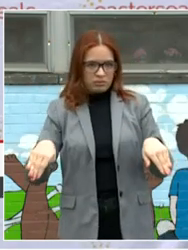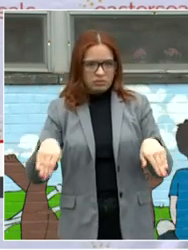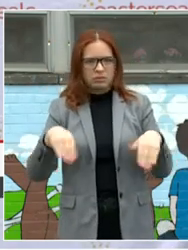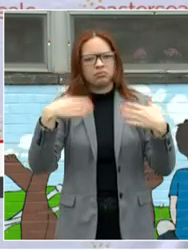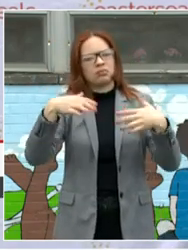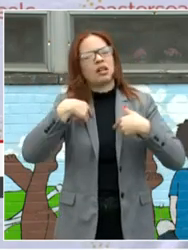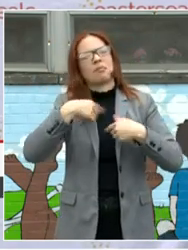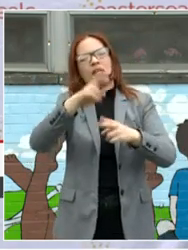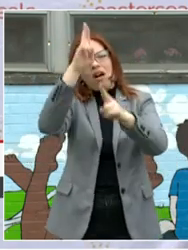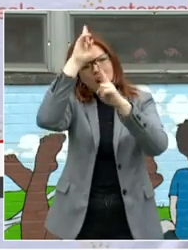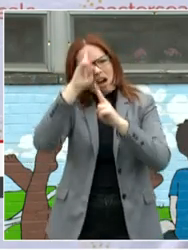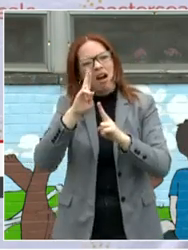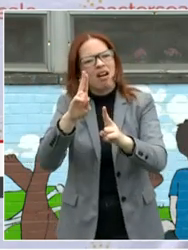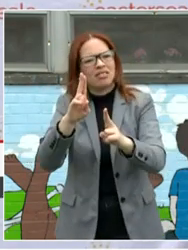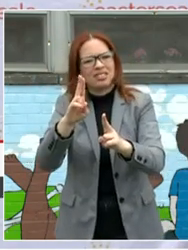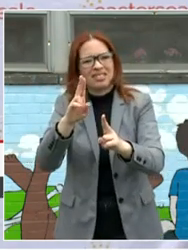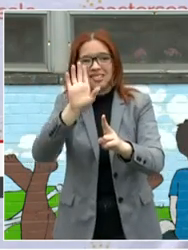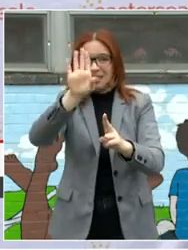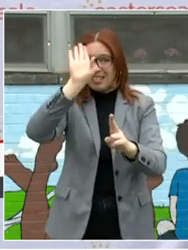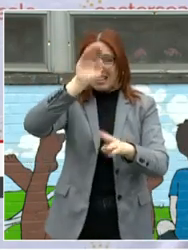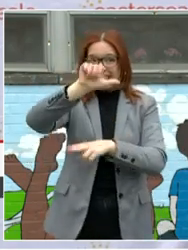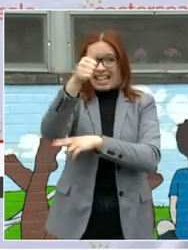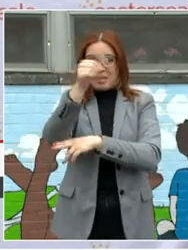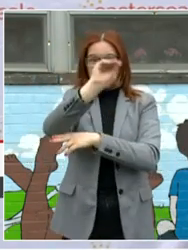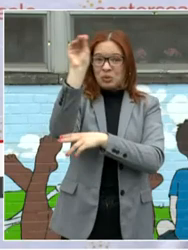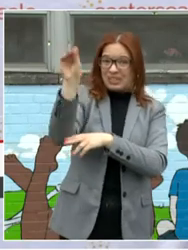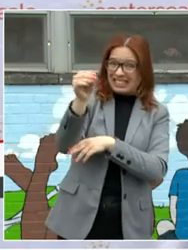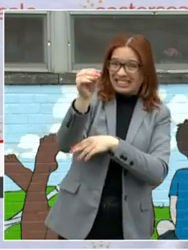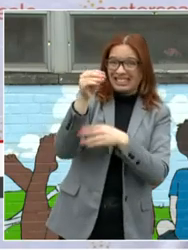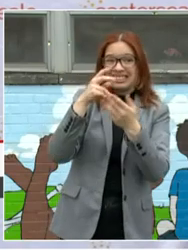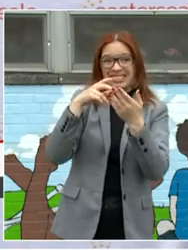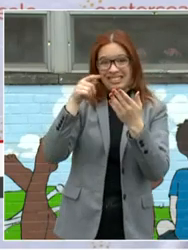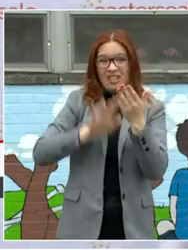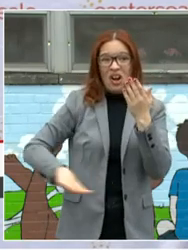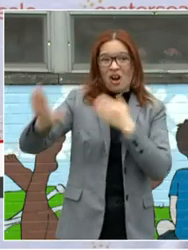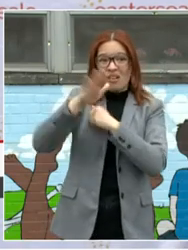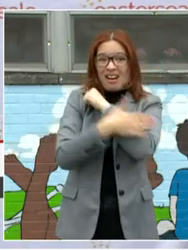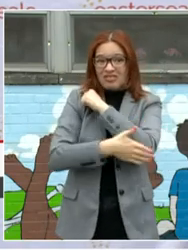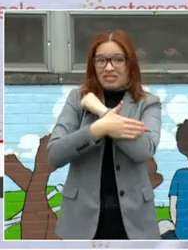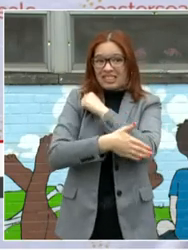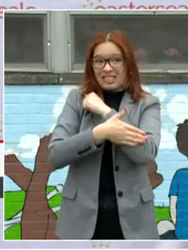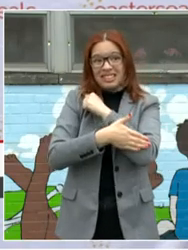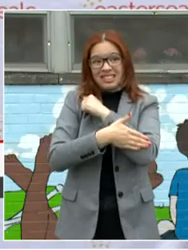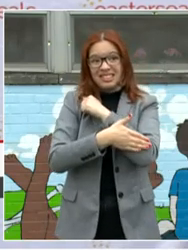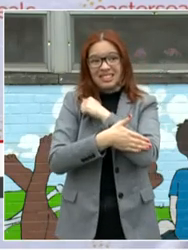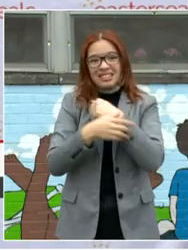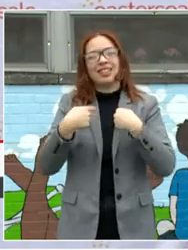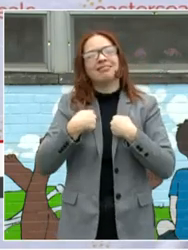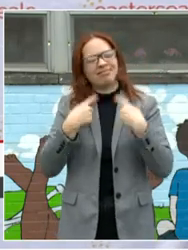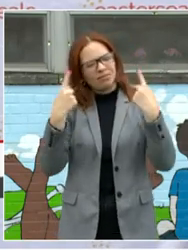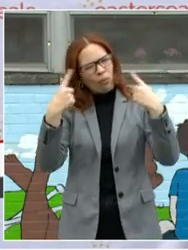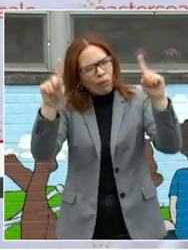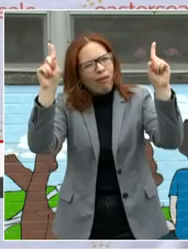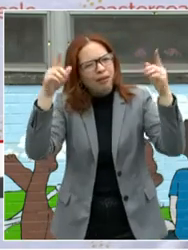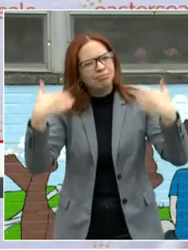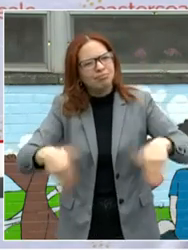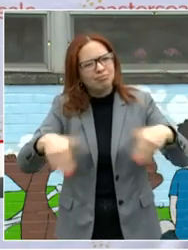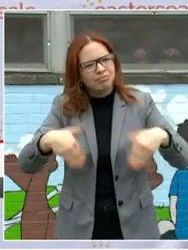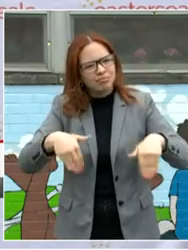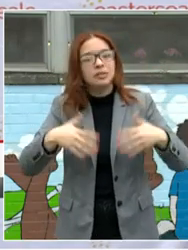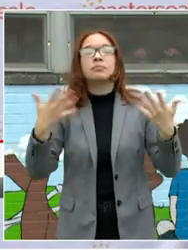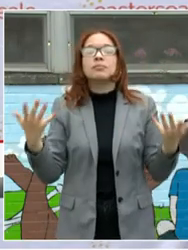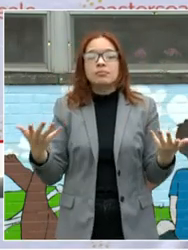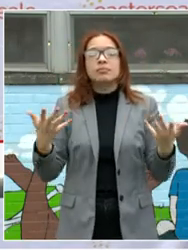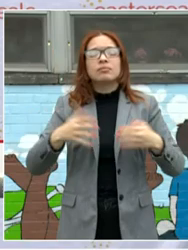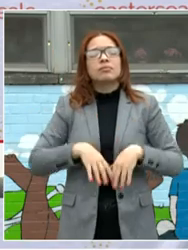only 10% of programs in the country. With the support of district leadership, Easter Seals has been able to offer